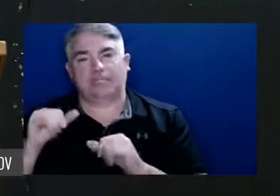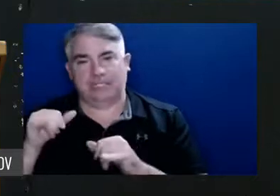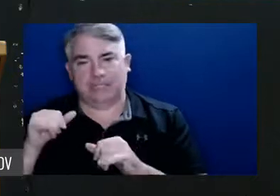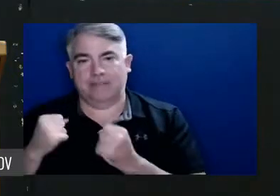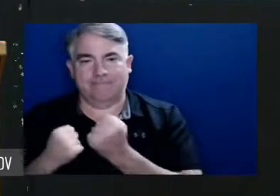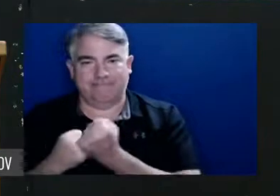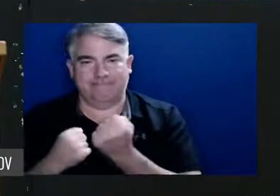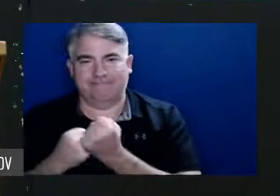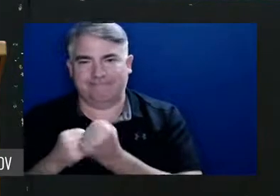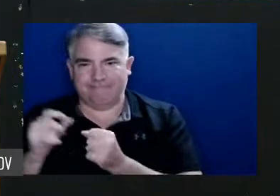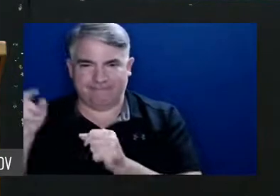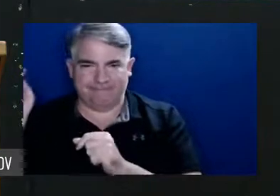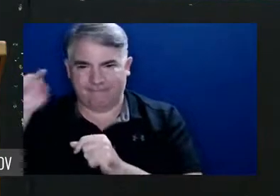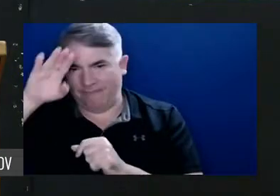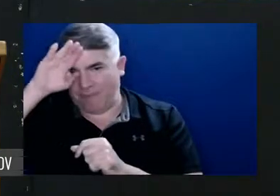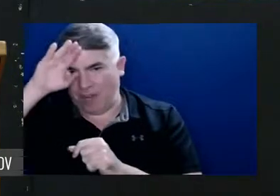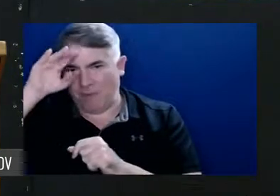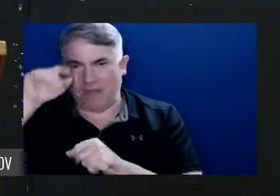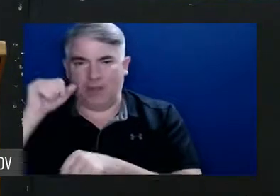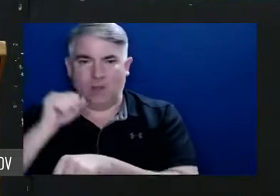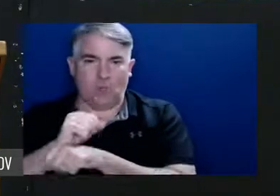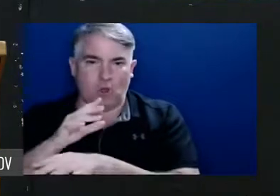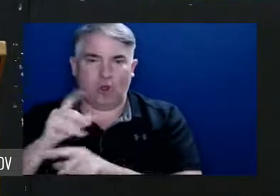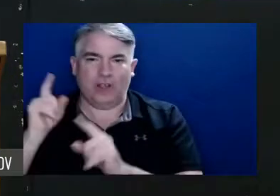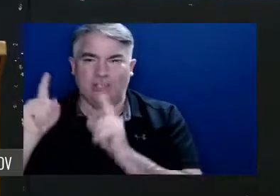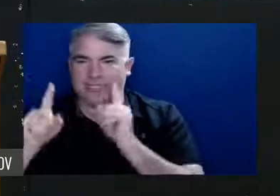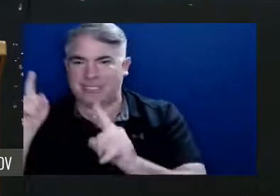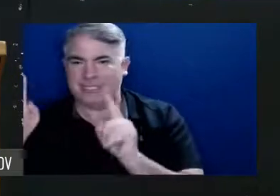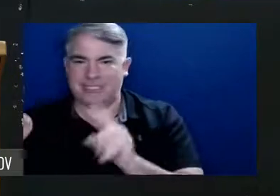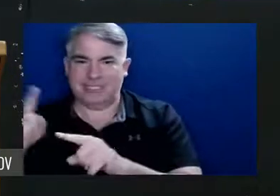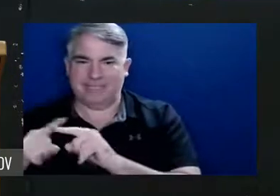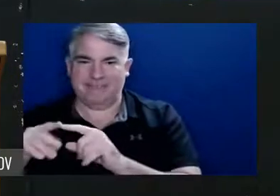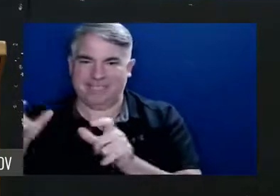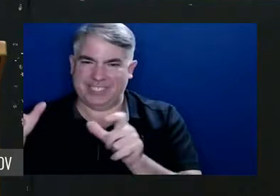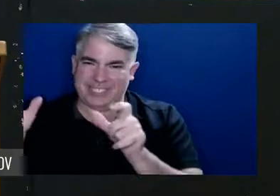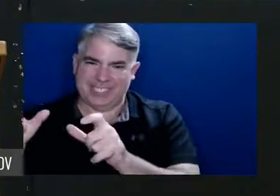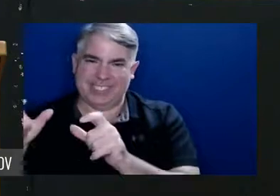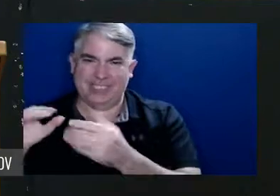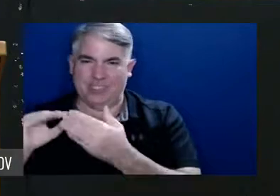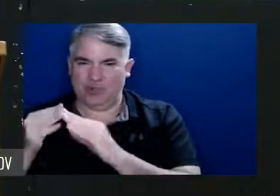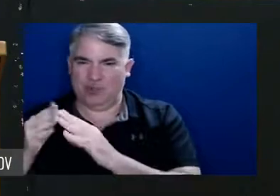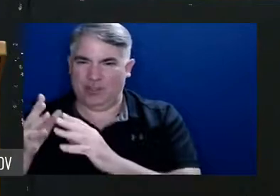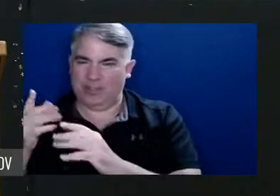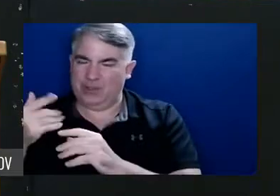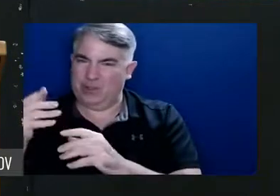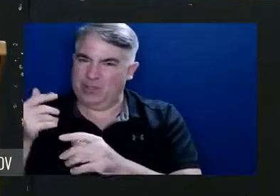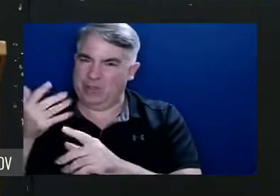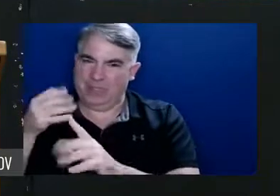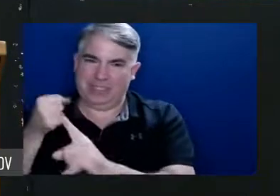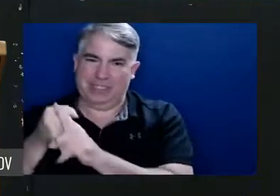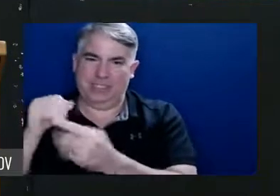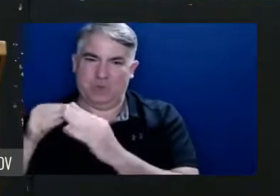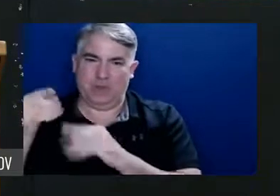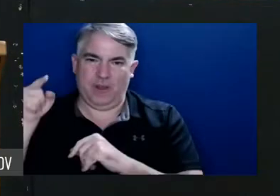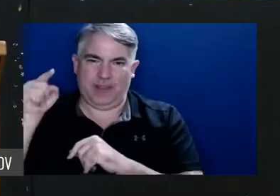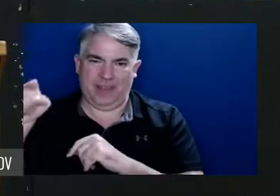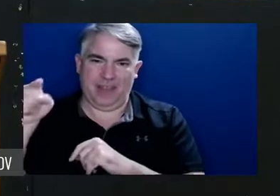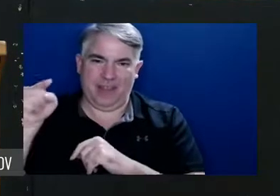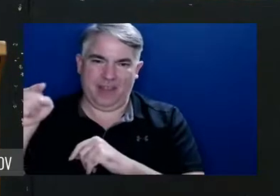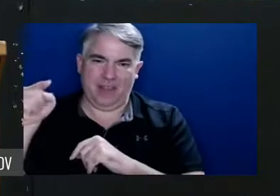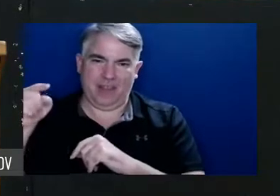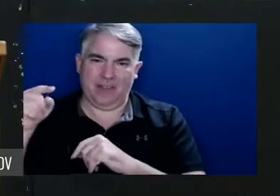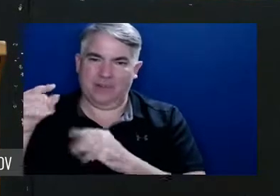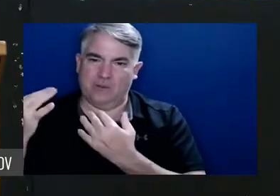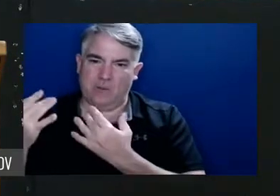in our communities who remain impacted and face additional impacts until this fire is 100% contained and out.